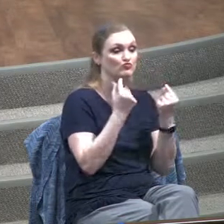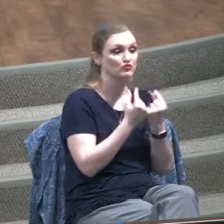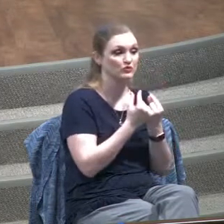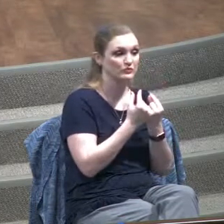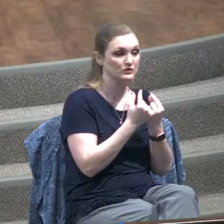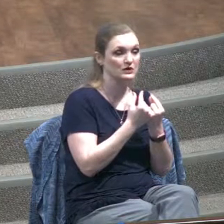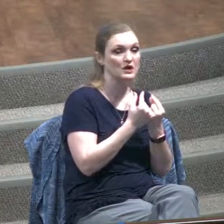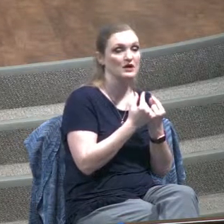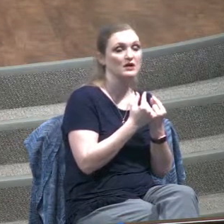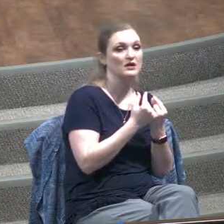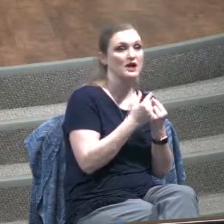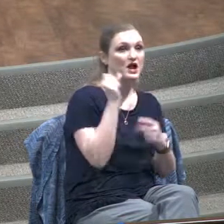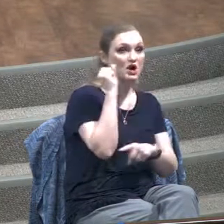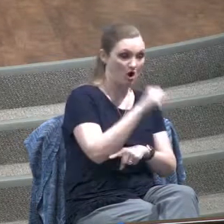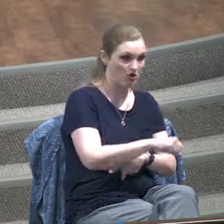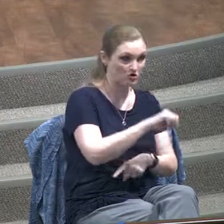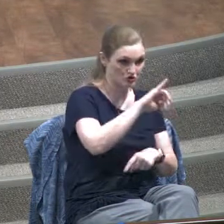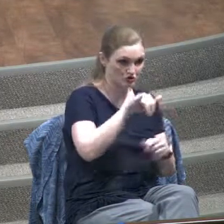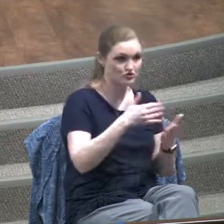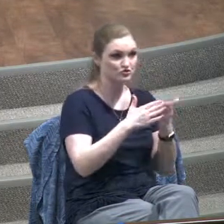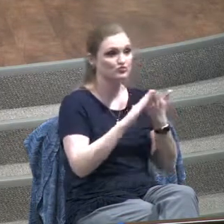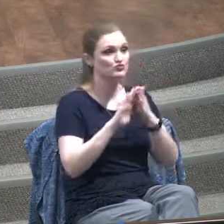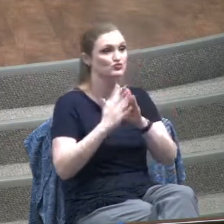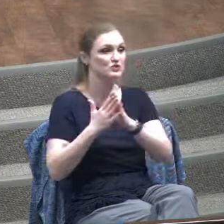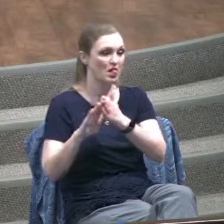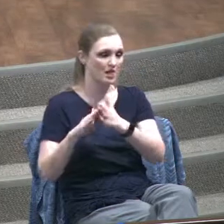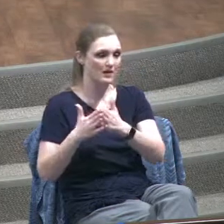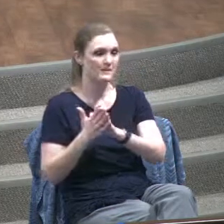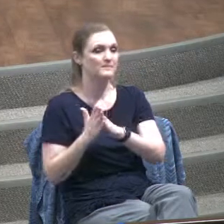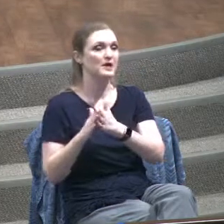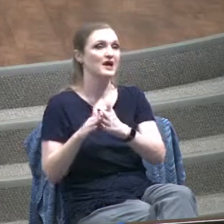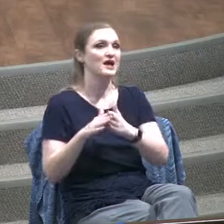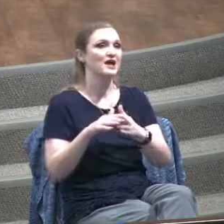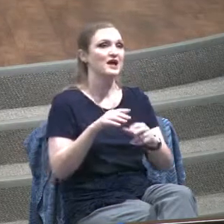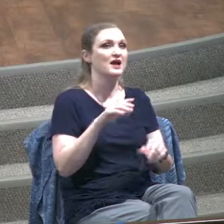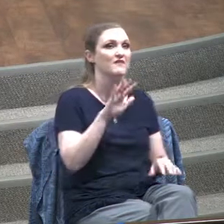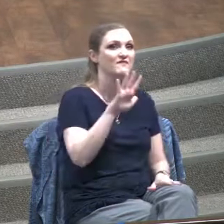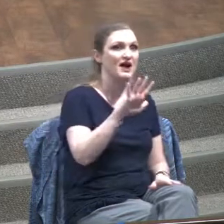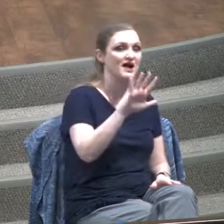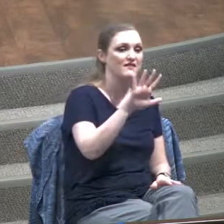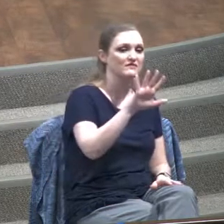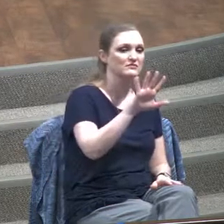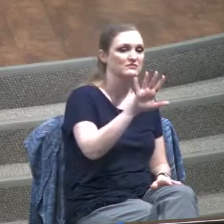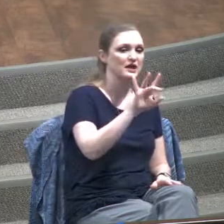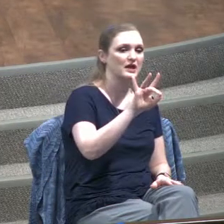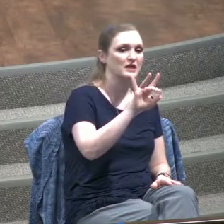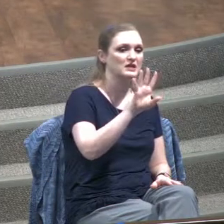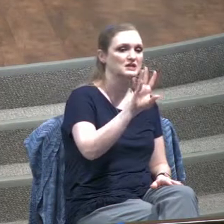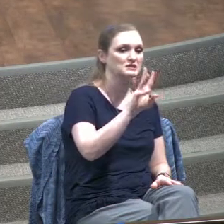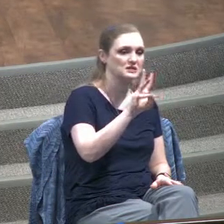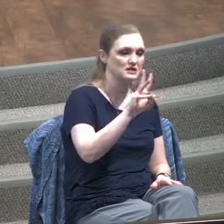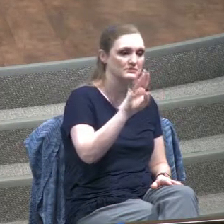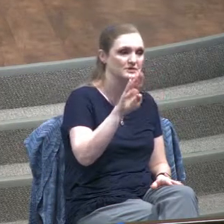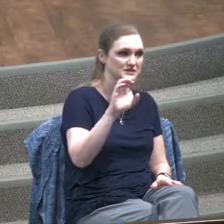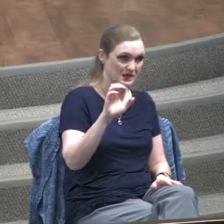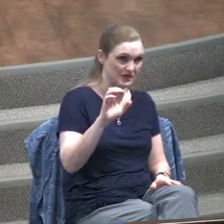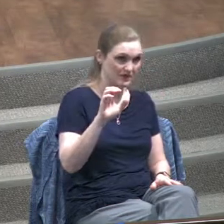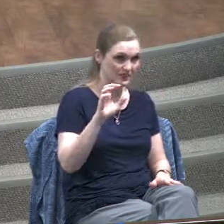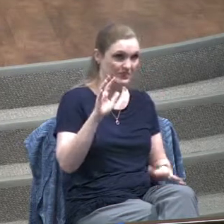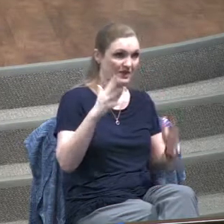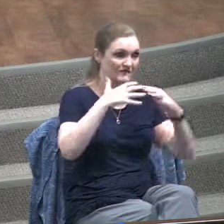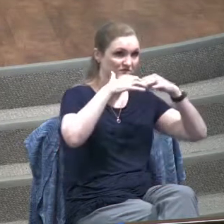Jerusalem, and he conquers Jerusalem completely. And in 586 BC, we see here the fall of Jerusalem